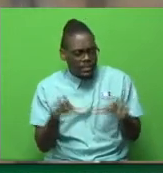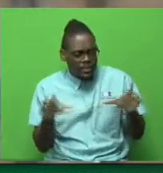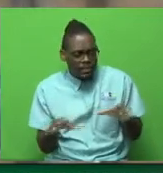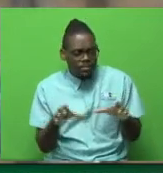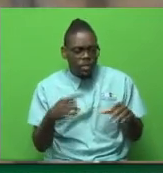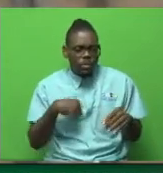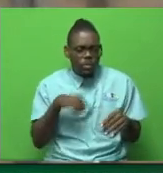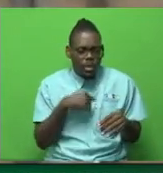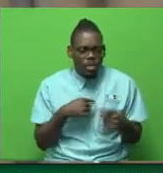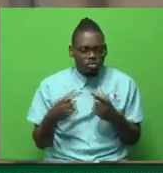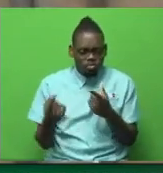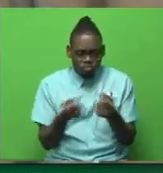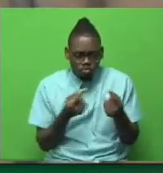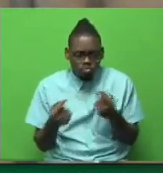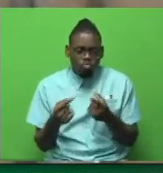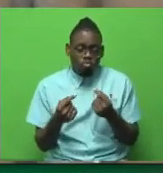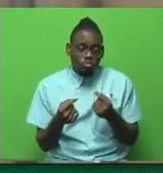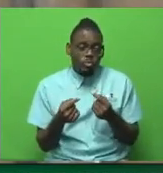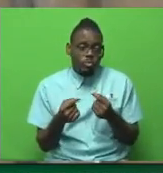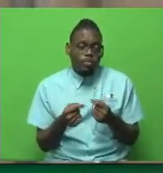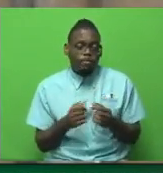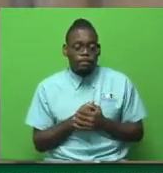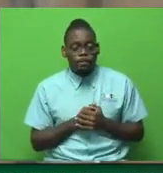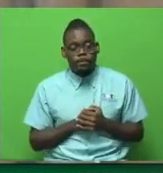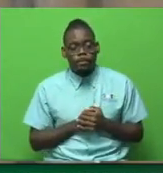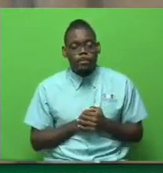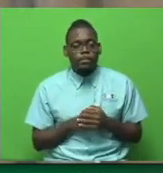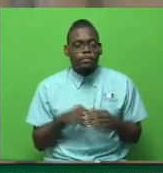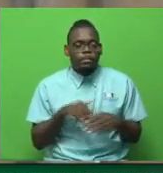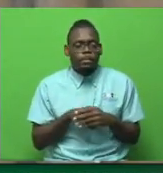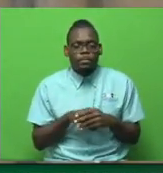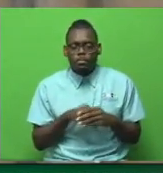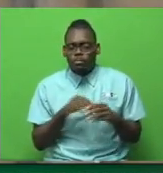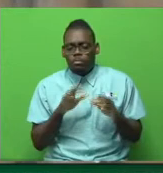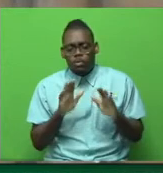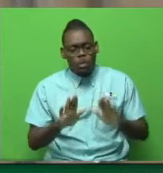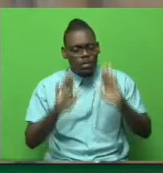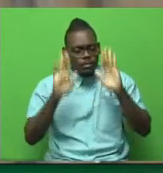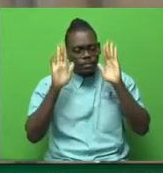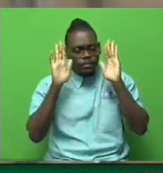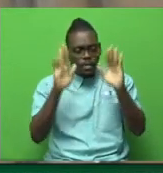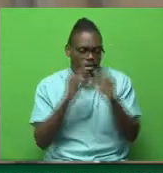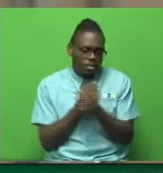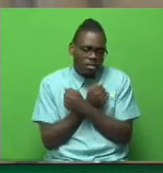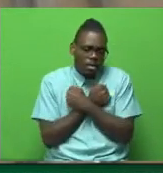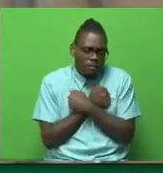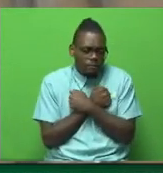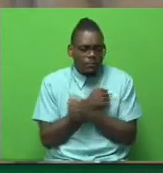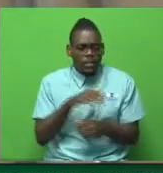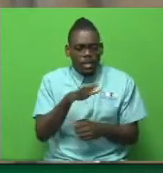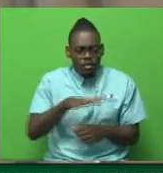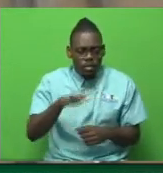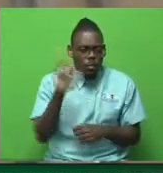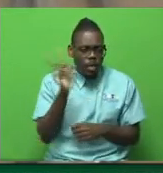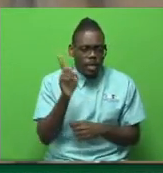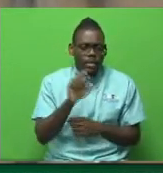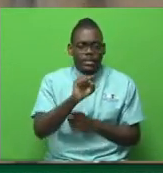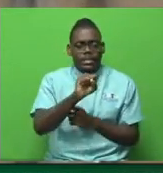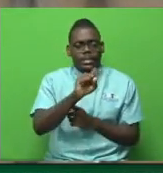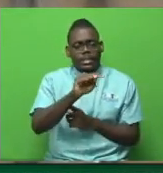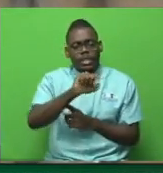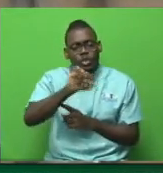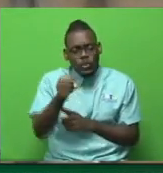we have undertaken in the great wonderful loving constituency of Saint Joseph and as I